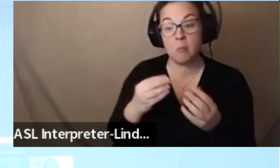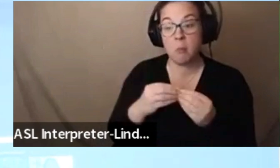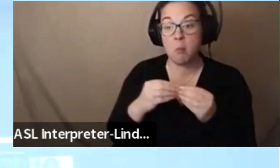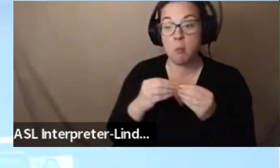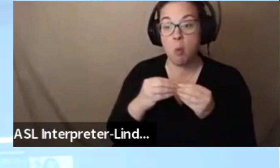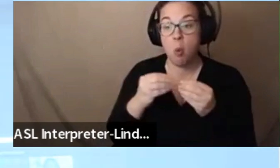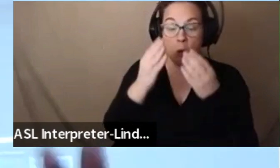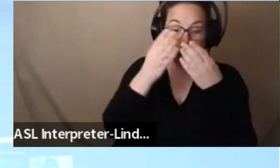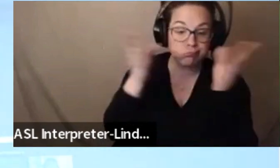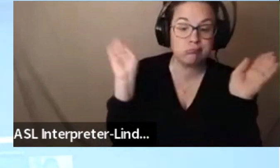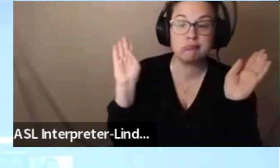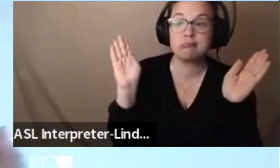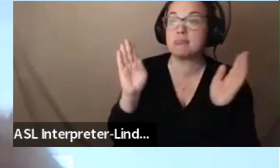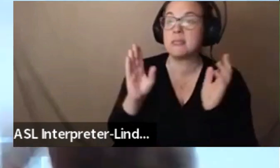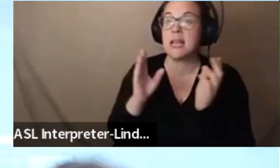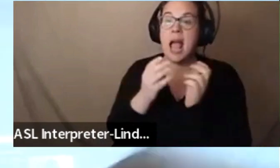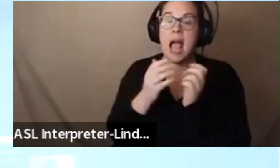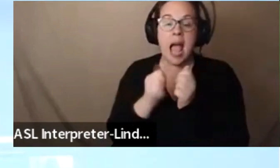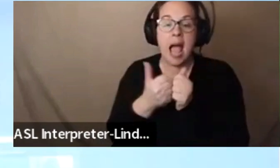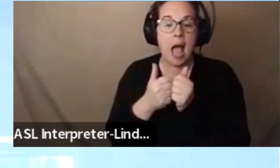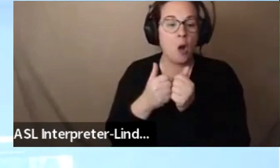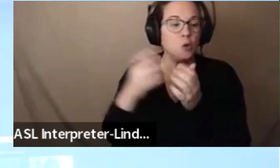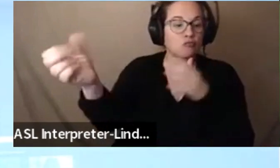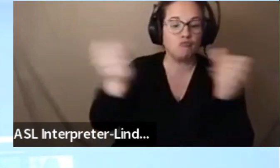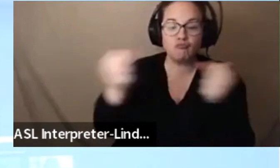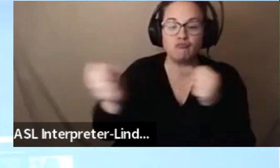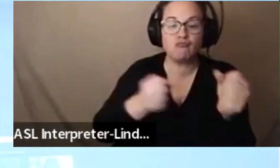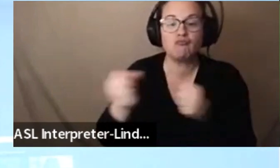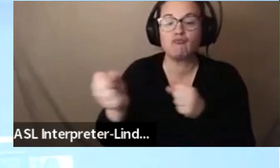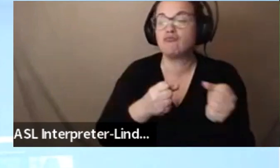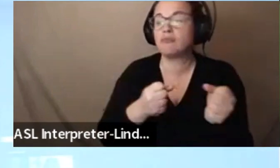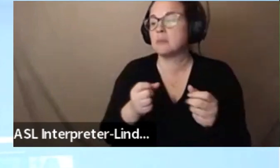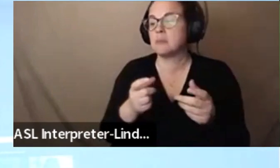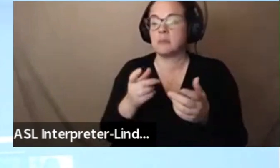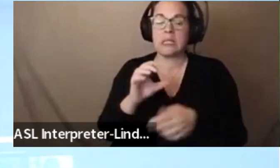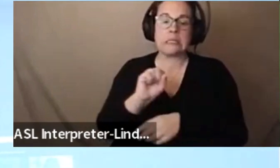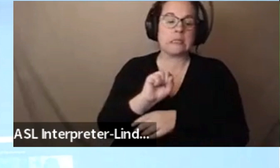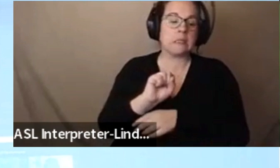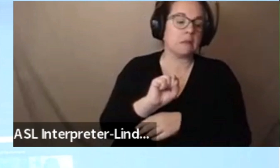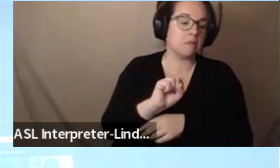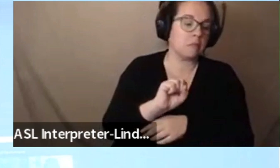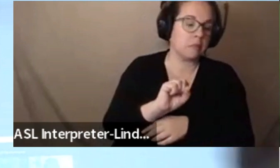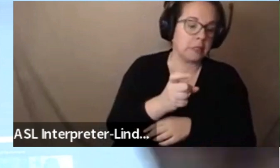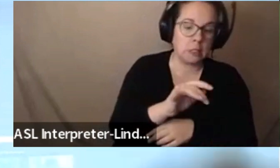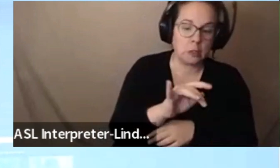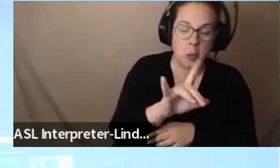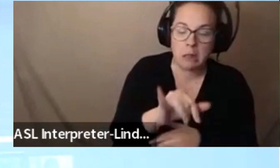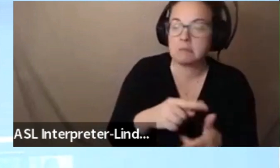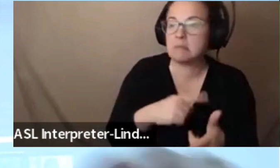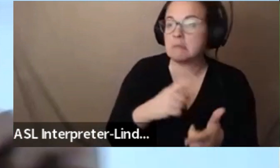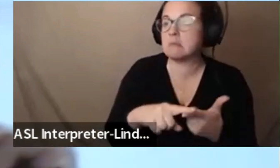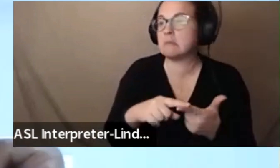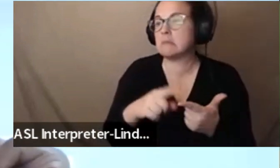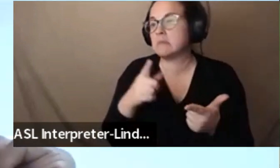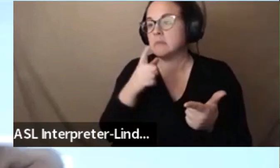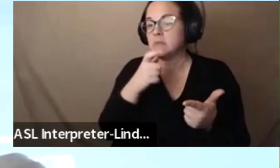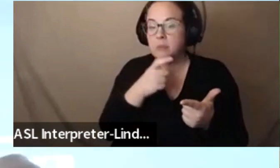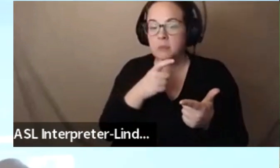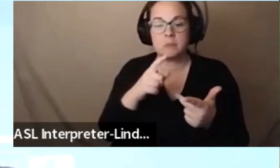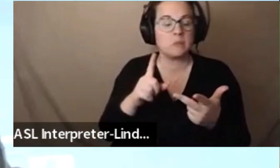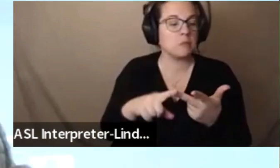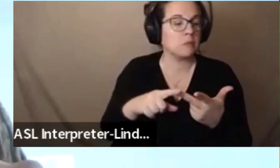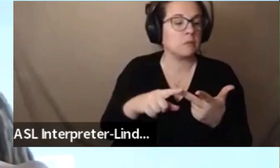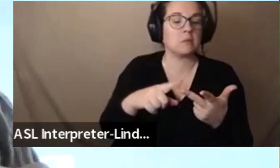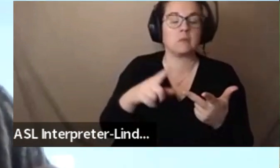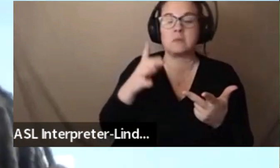fortunately now there's much more open-mindedness about how to cast characters and the genders of the characters and